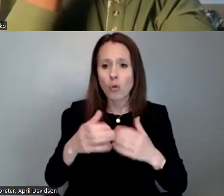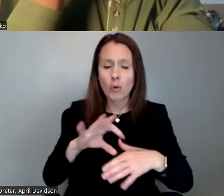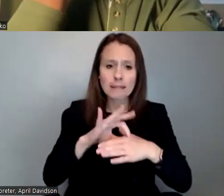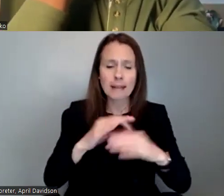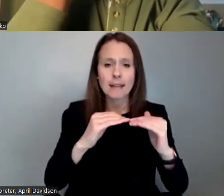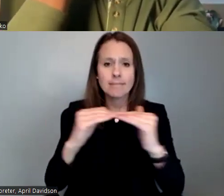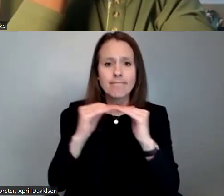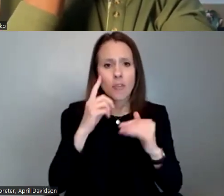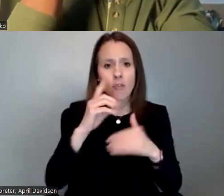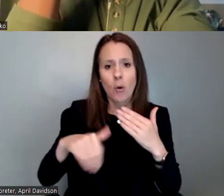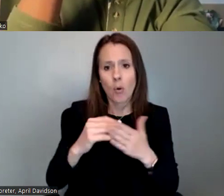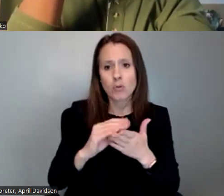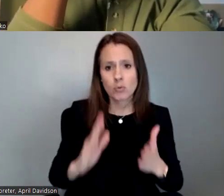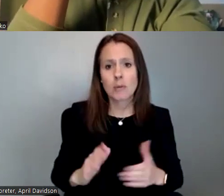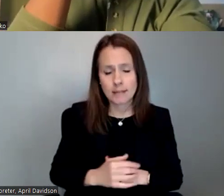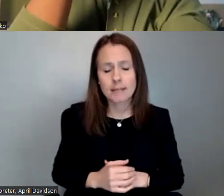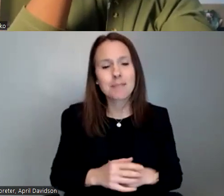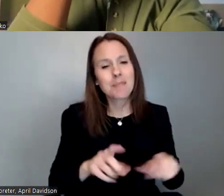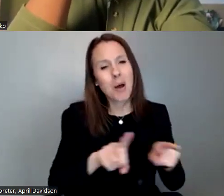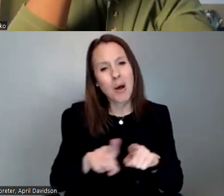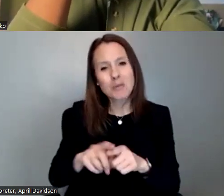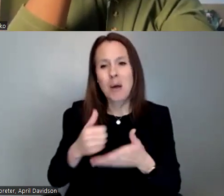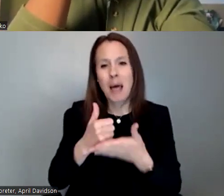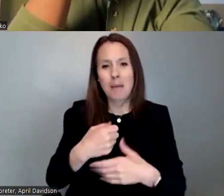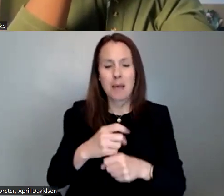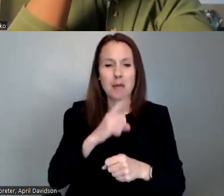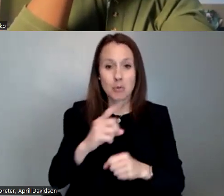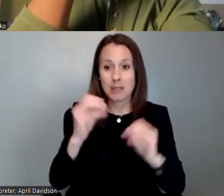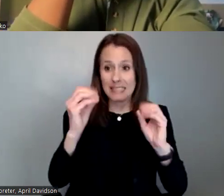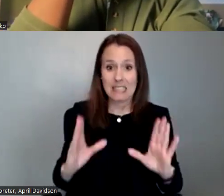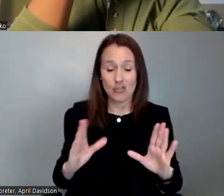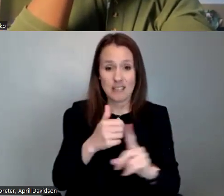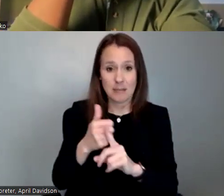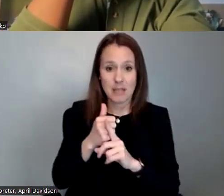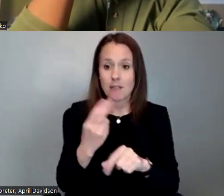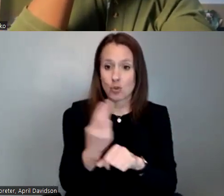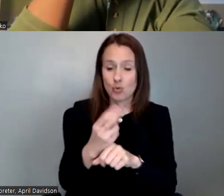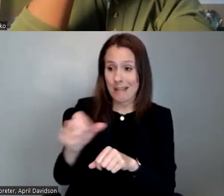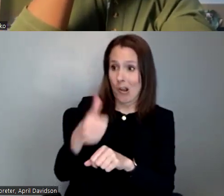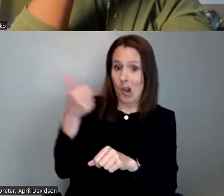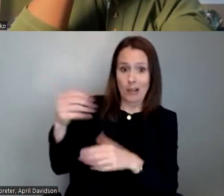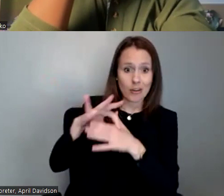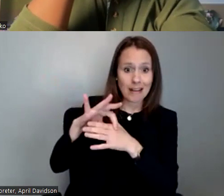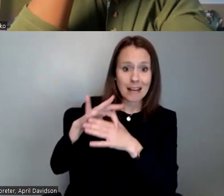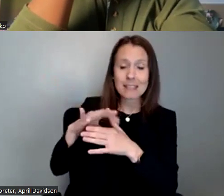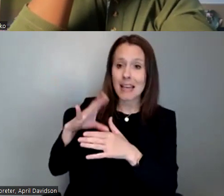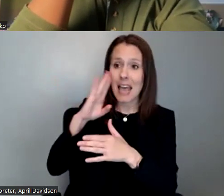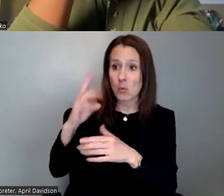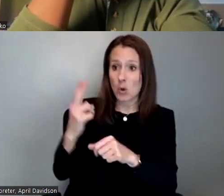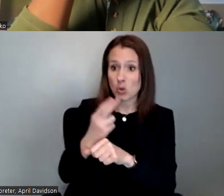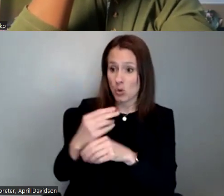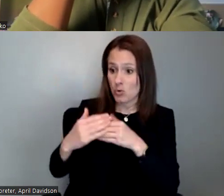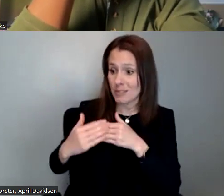students, and also helps ensure that faculty that are using content over a longer period of time, that